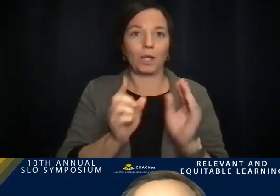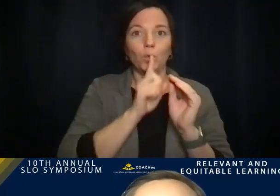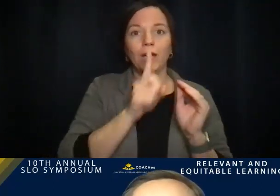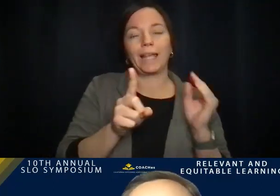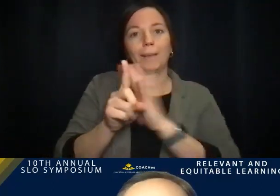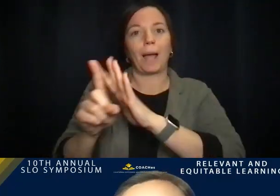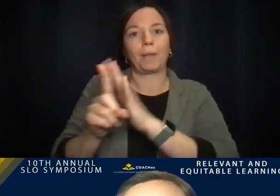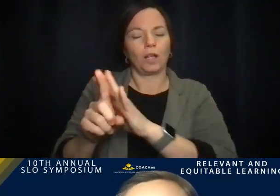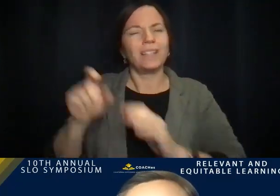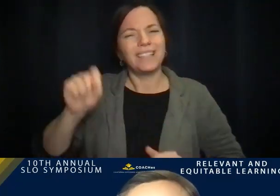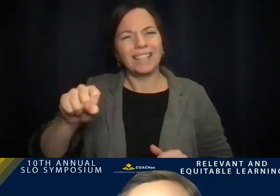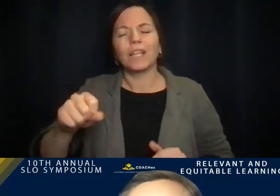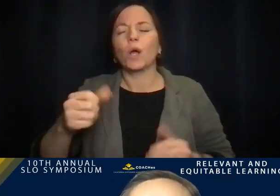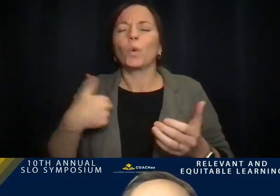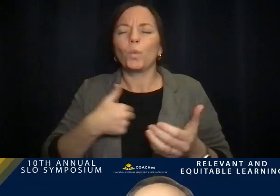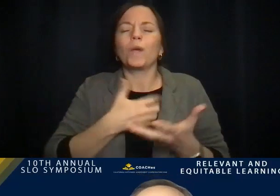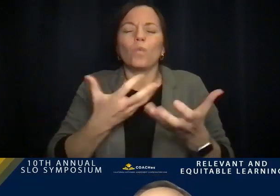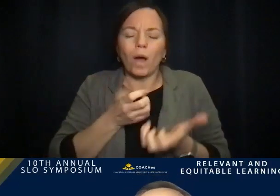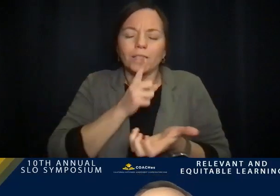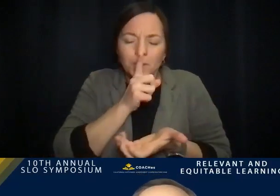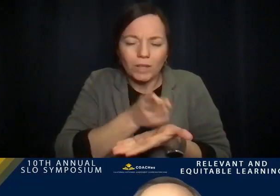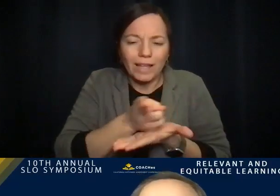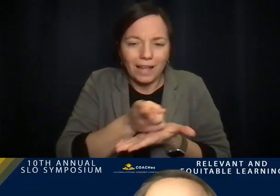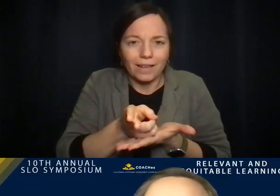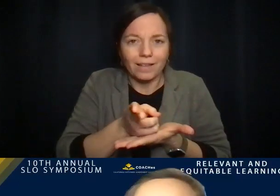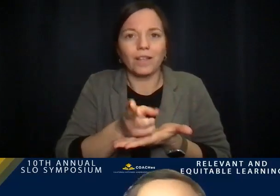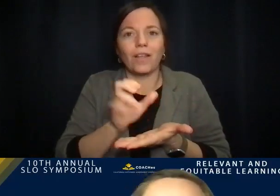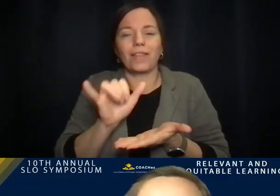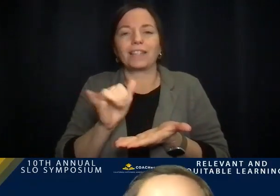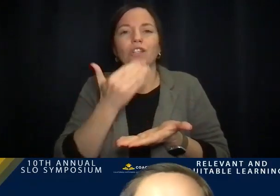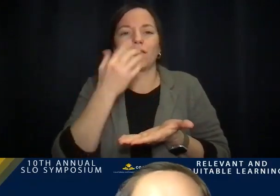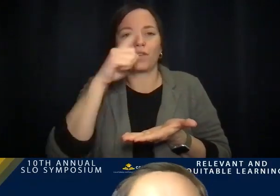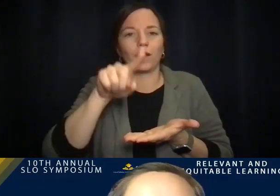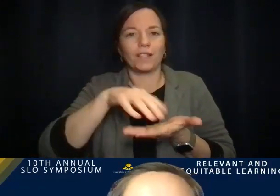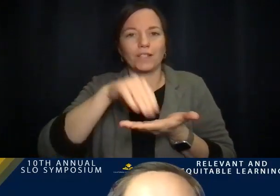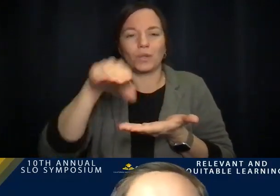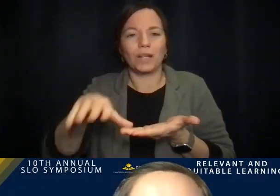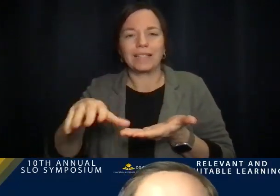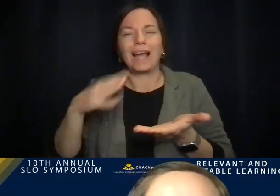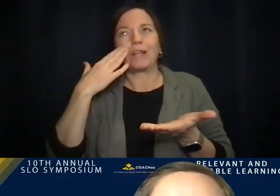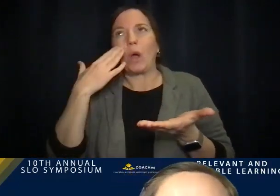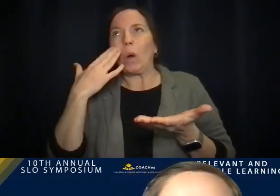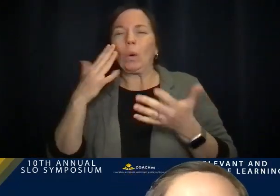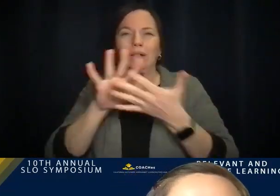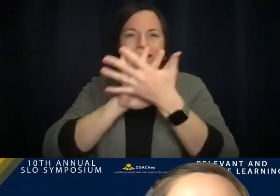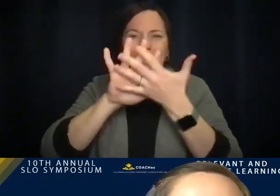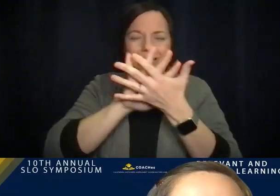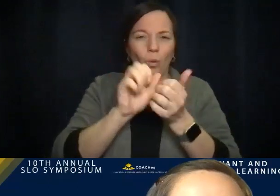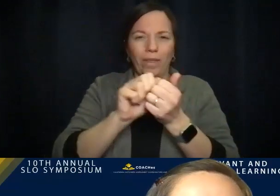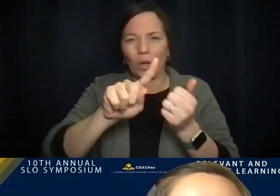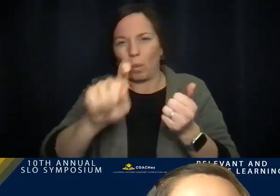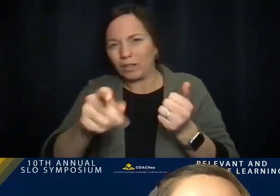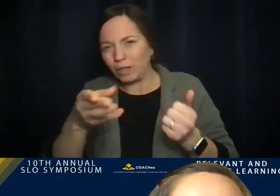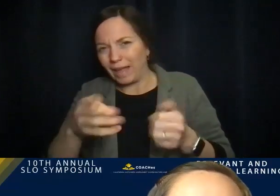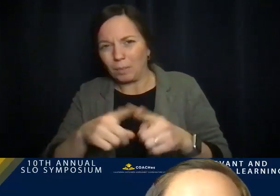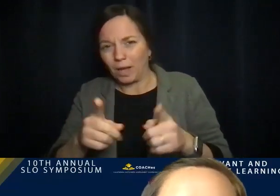be authentic because that's what's good for our students. And I don't know that there's an exact question in there, so I hope you can pick. No, of course. No,